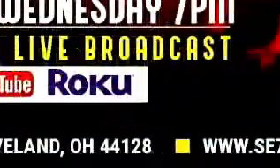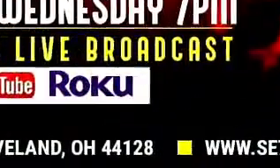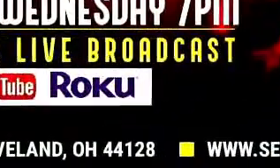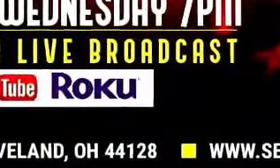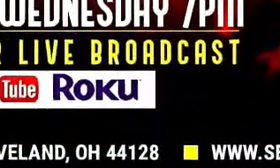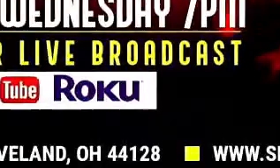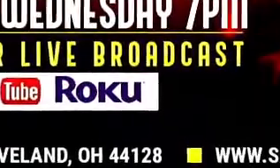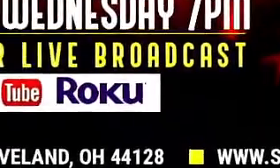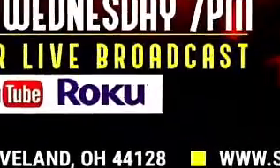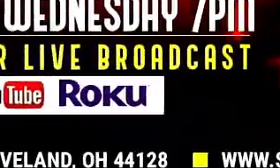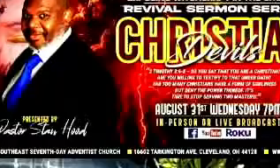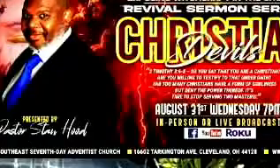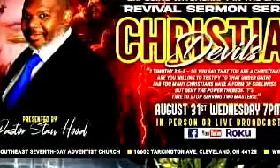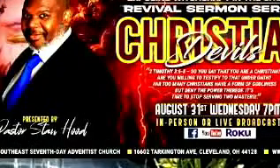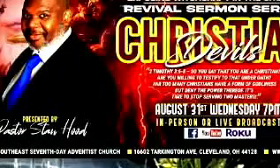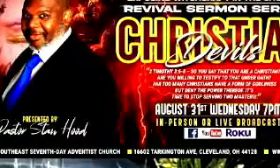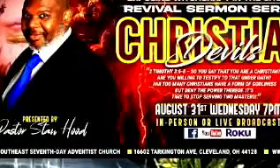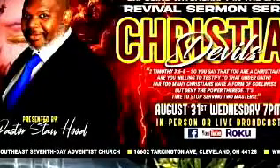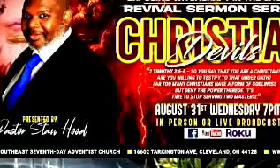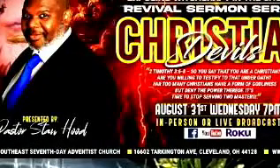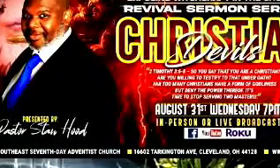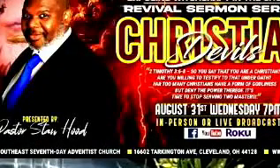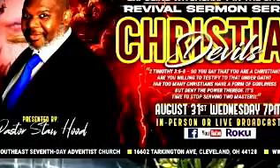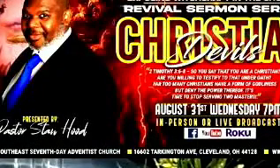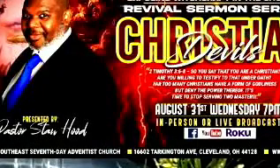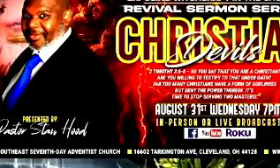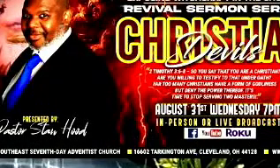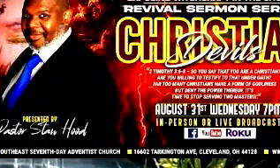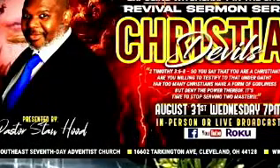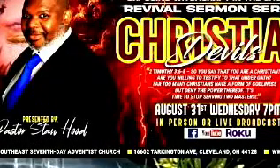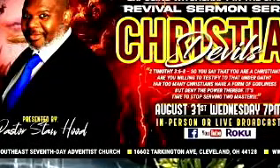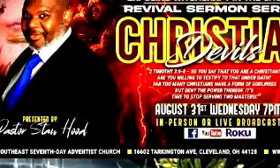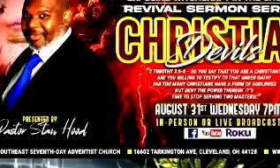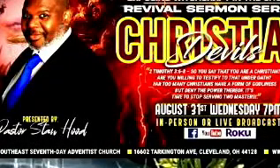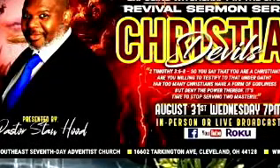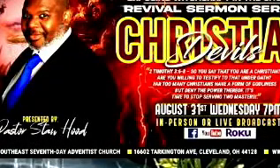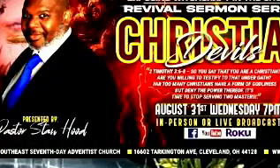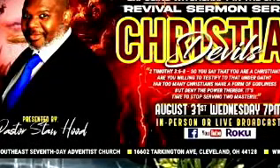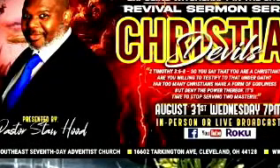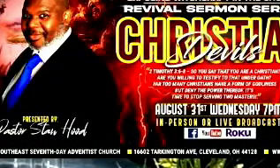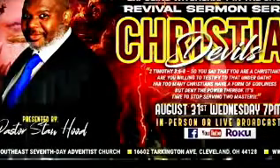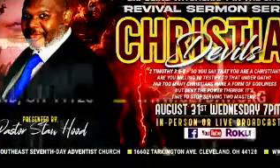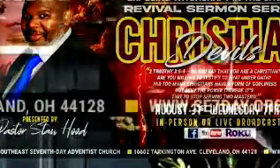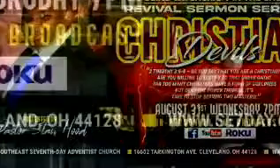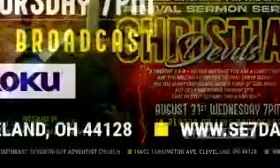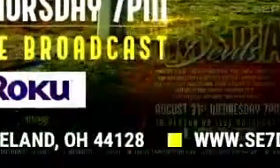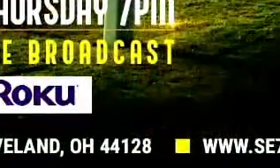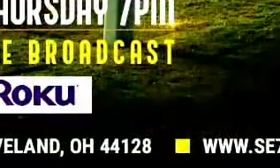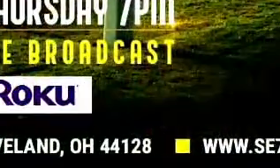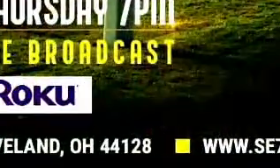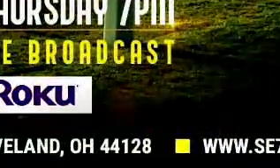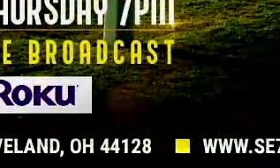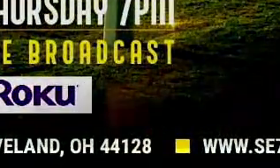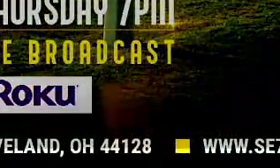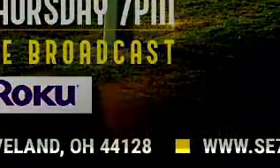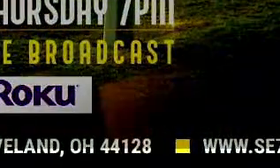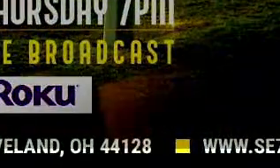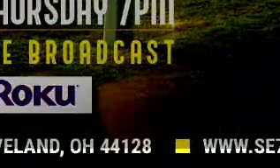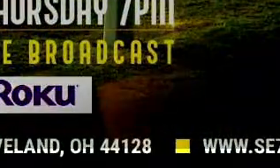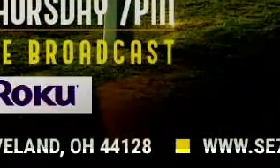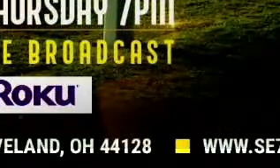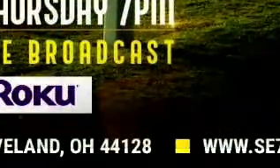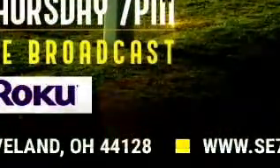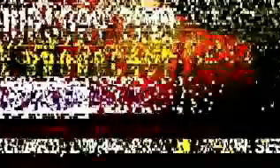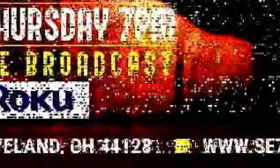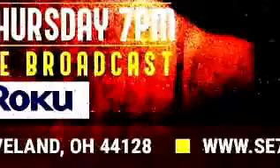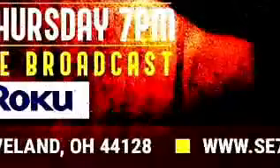Christian Devils. The devil never rings your doorbell. He's a master of seduction. War Stories.